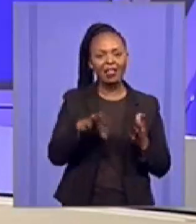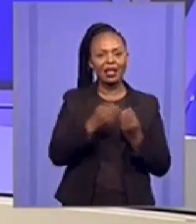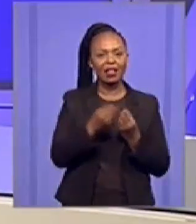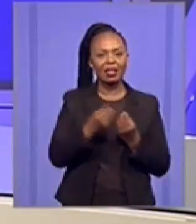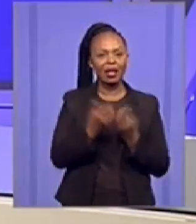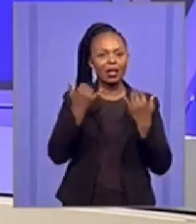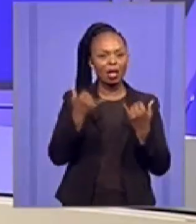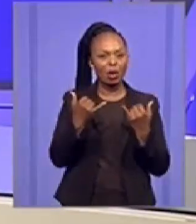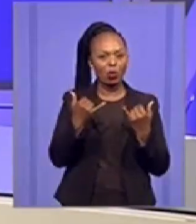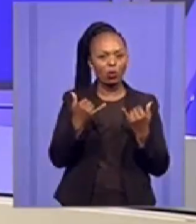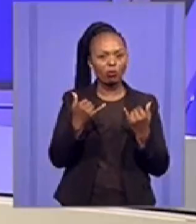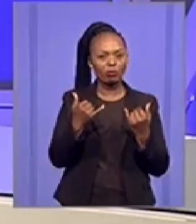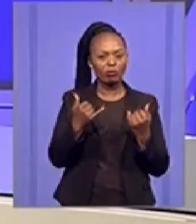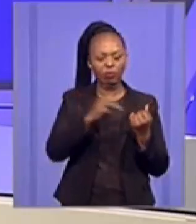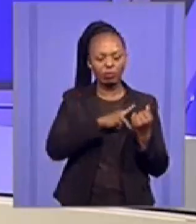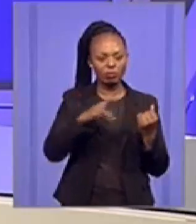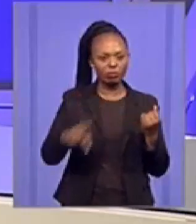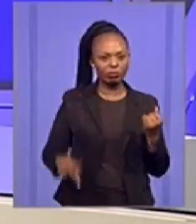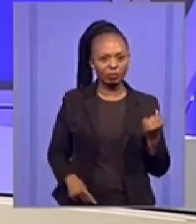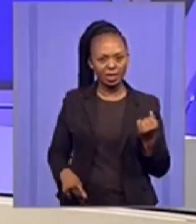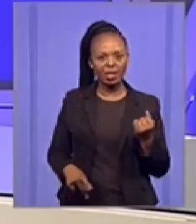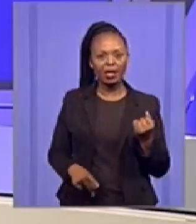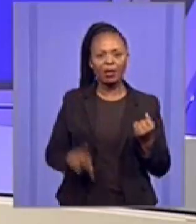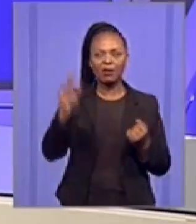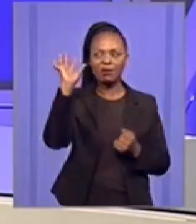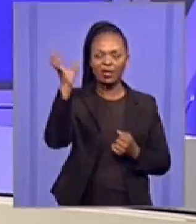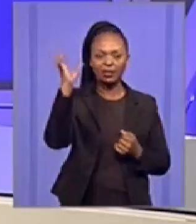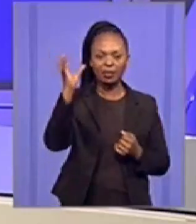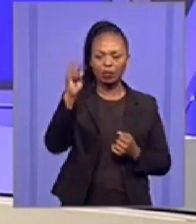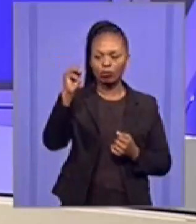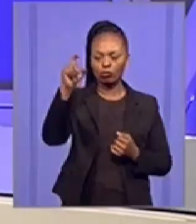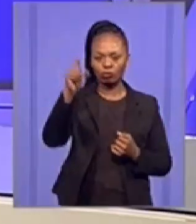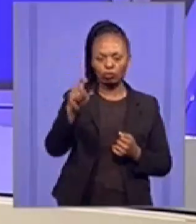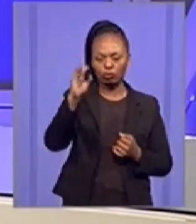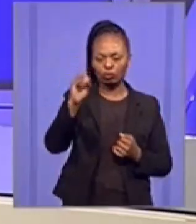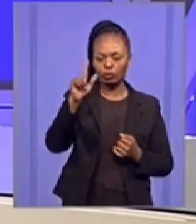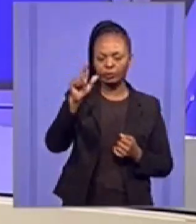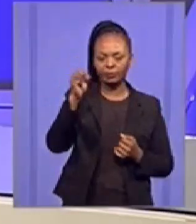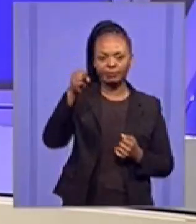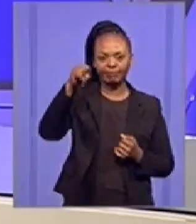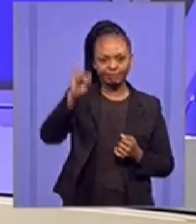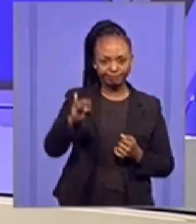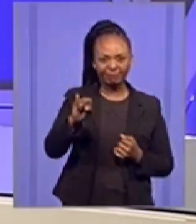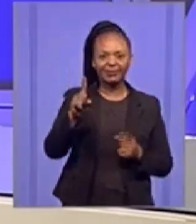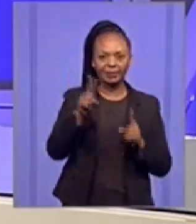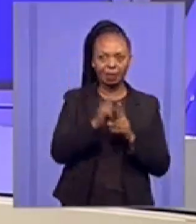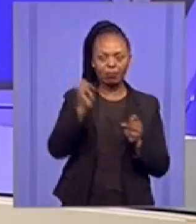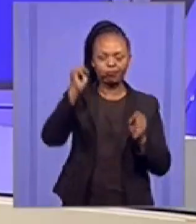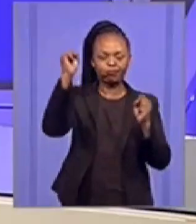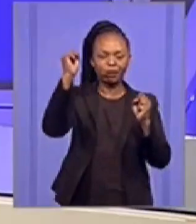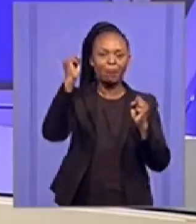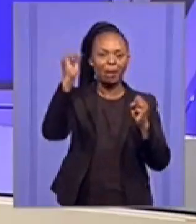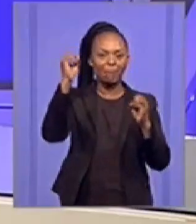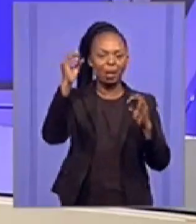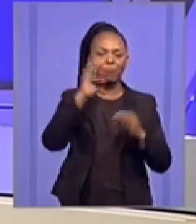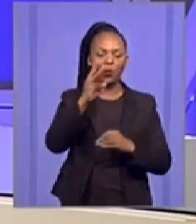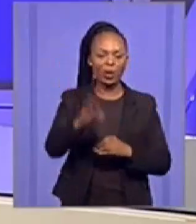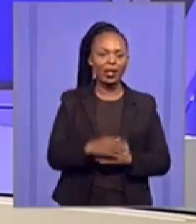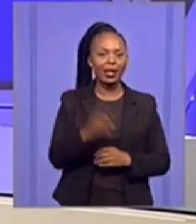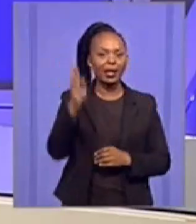le tona kgolo ya province ya Freistata Olisipikwana le yena o tla ke a be mantswe ya hae jalo o tla